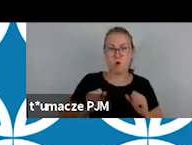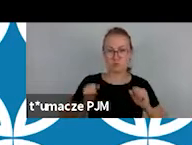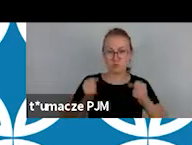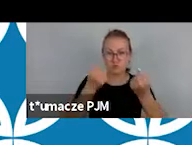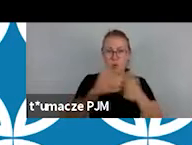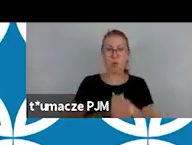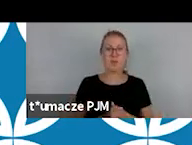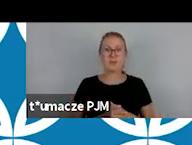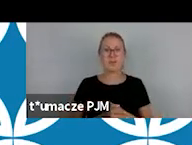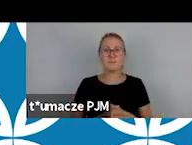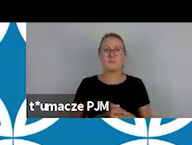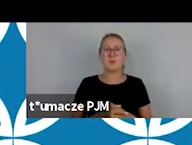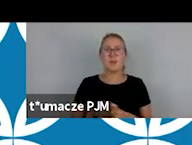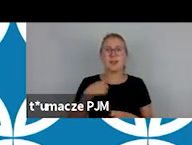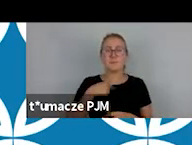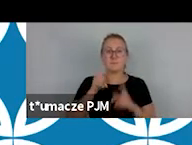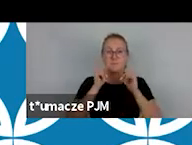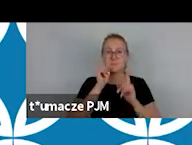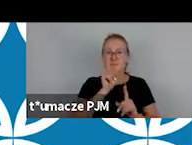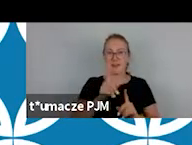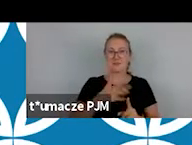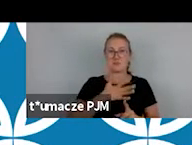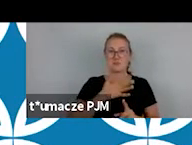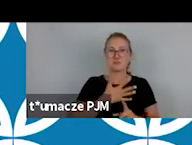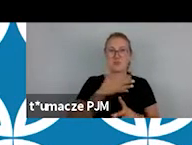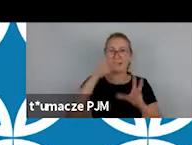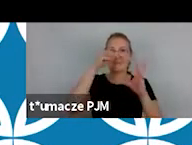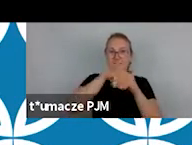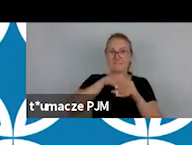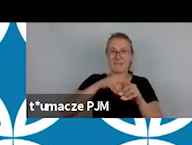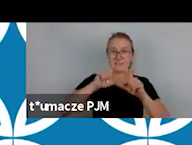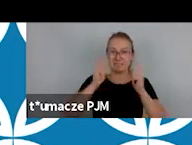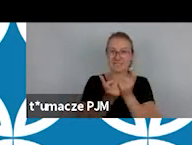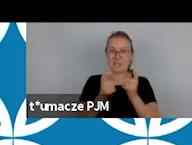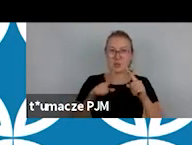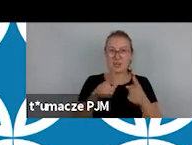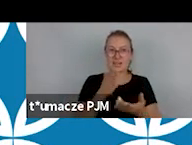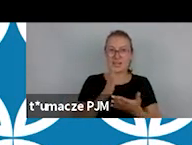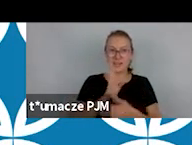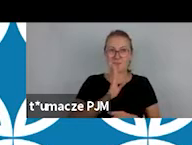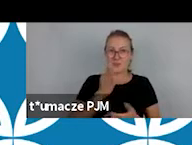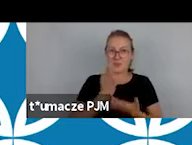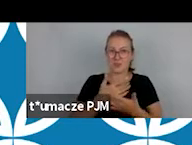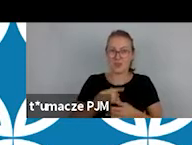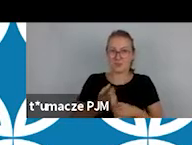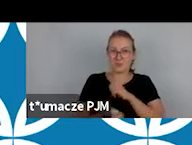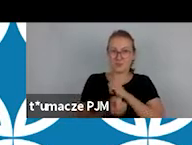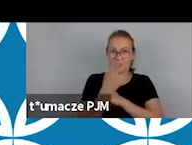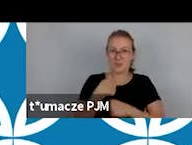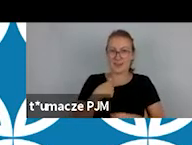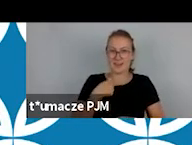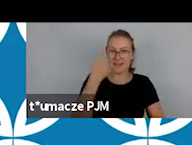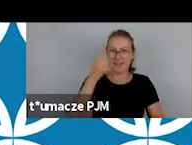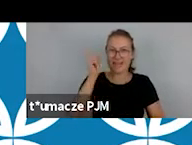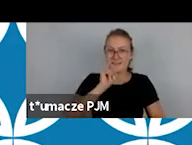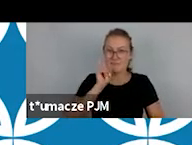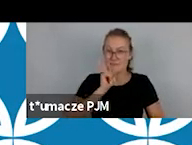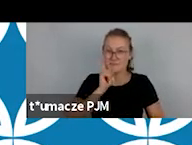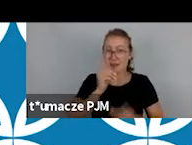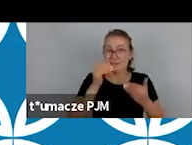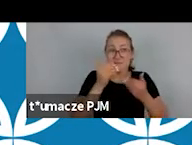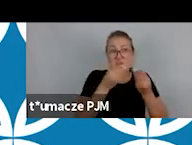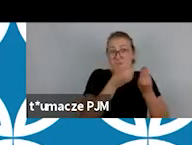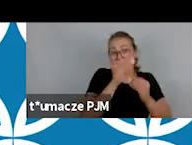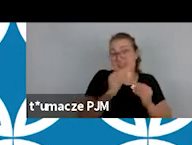in about 50 countries around the world, working with partners. Part of what I love about WILP is they bring this really fabulous root